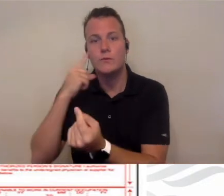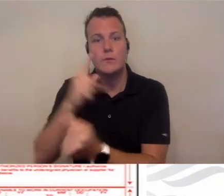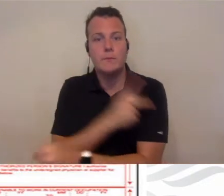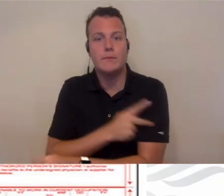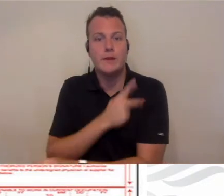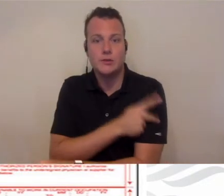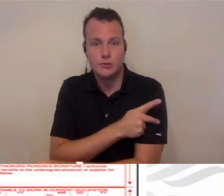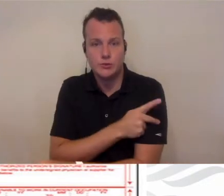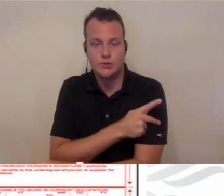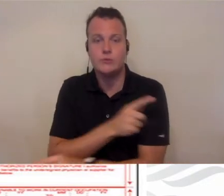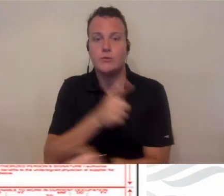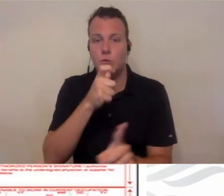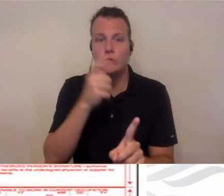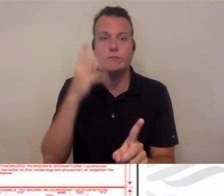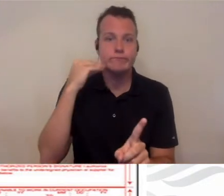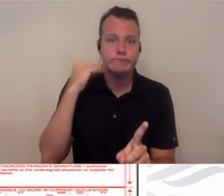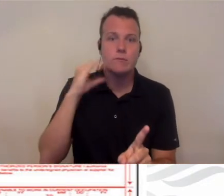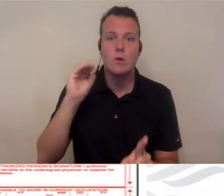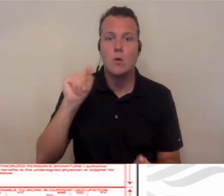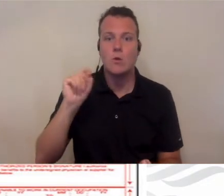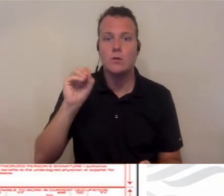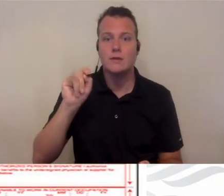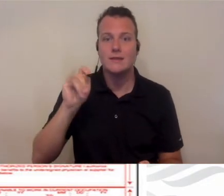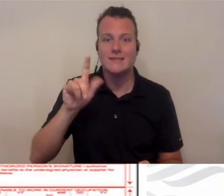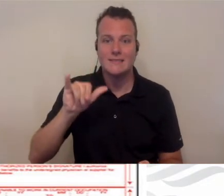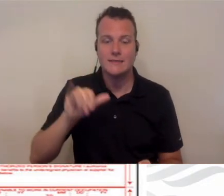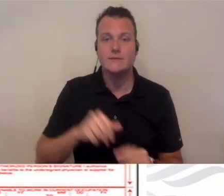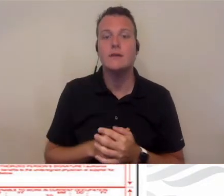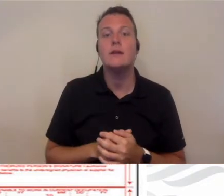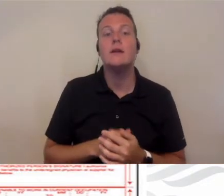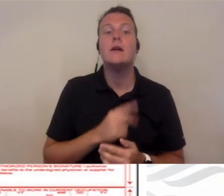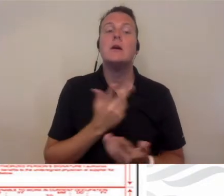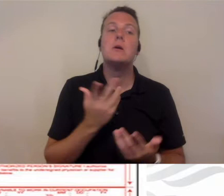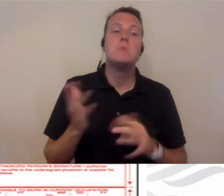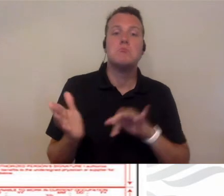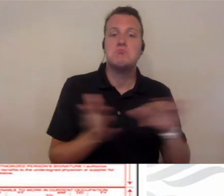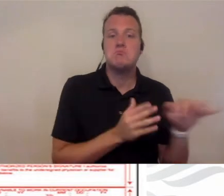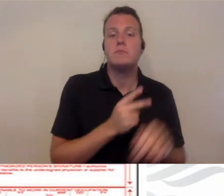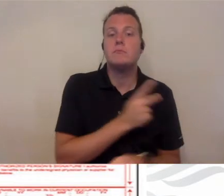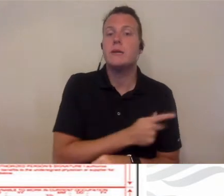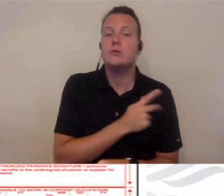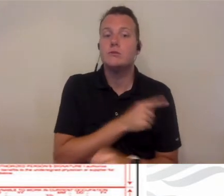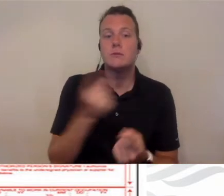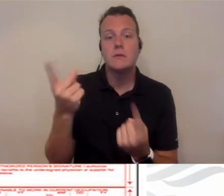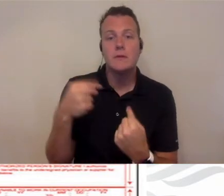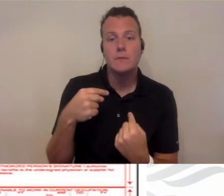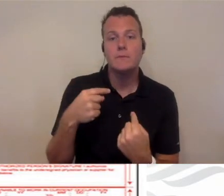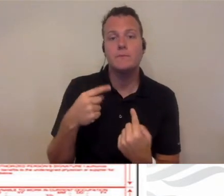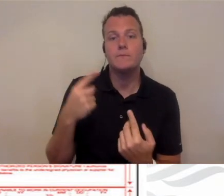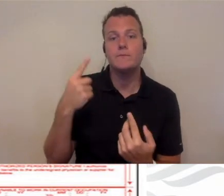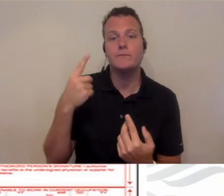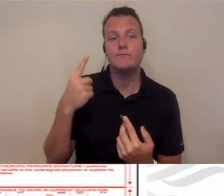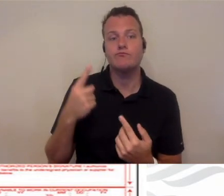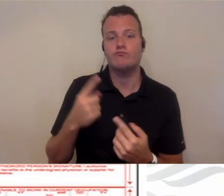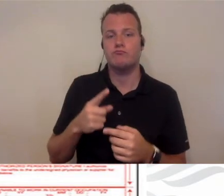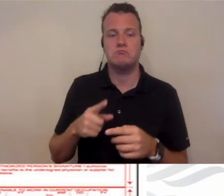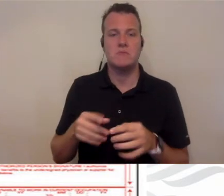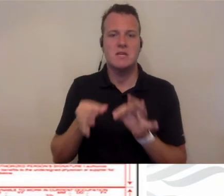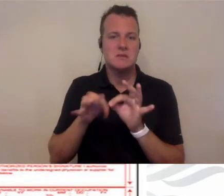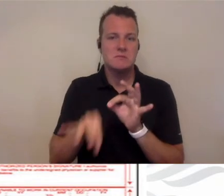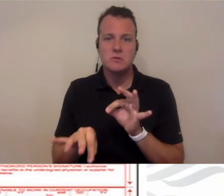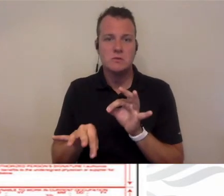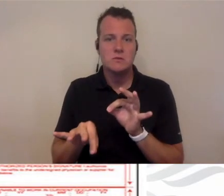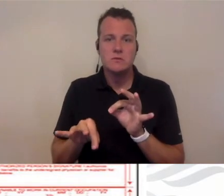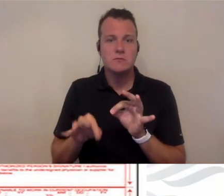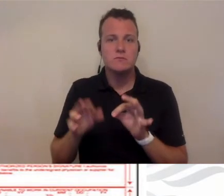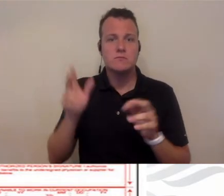you're seeing for ototoxicity. For a patient who comes in for a fairly basic hearing